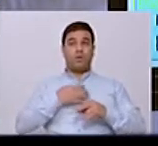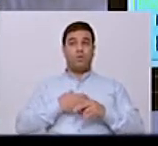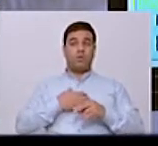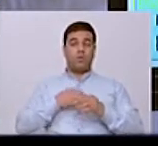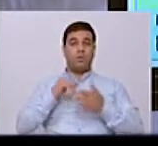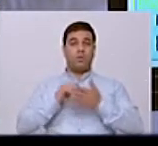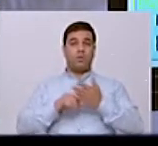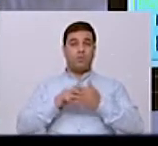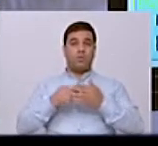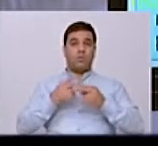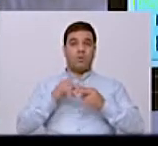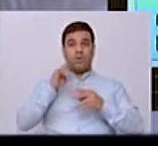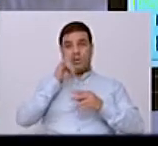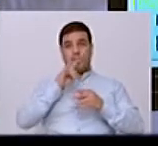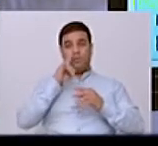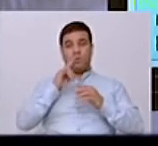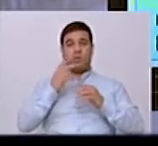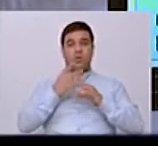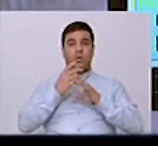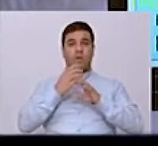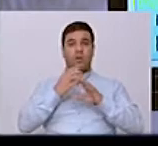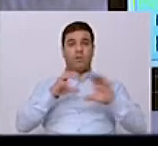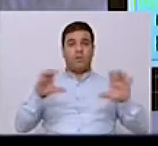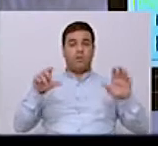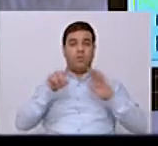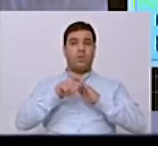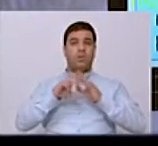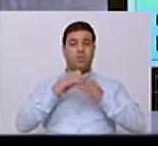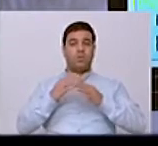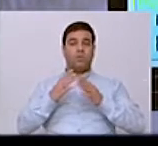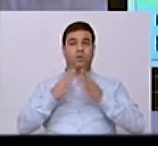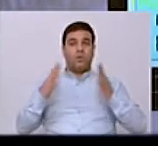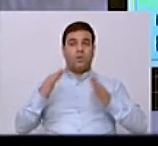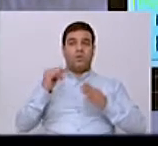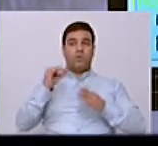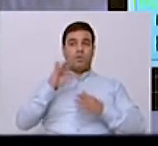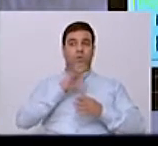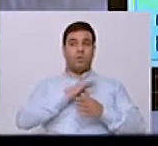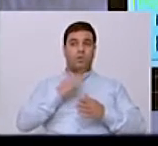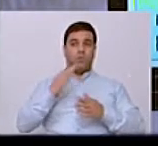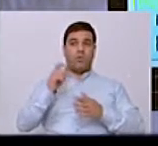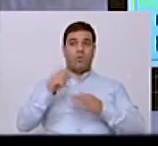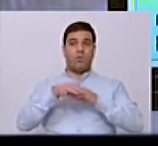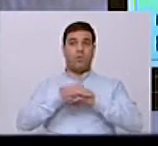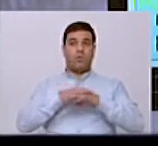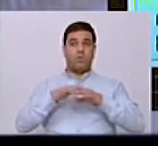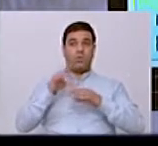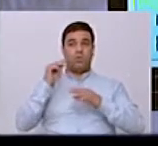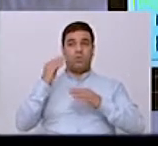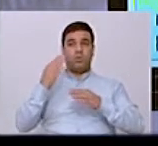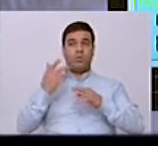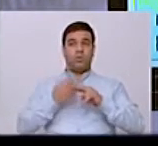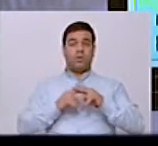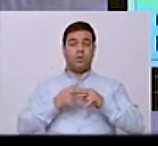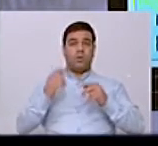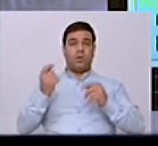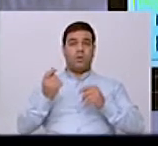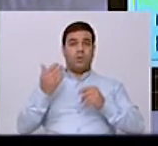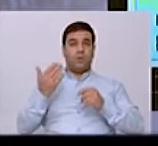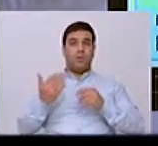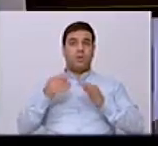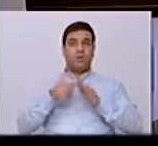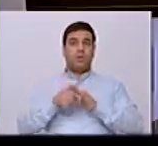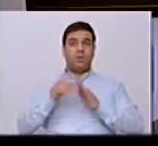neftni eksport qilish hisobiga tushadigan katta daromad va aholi sonining nisbatan kamligi,